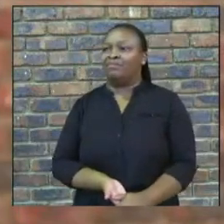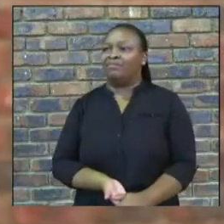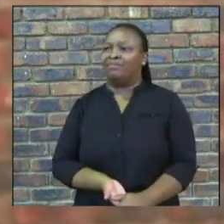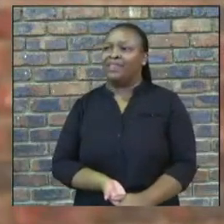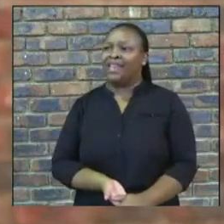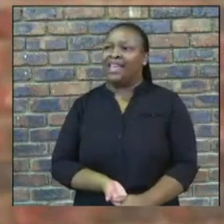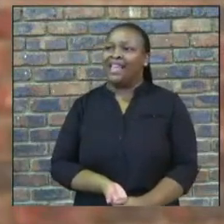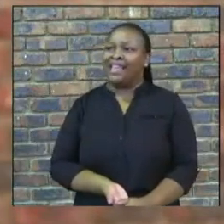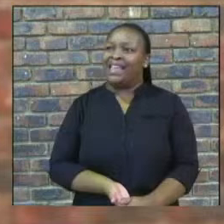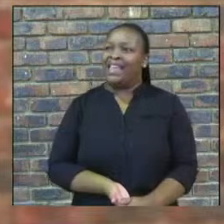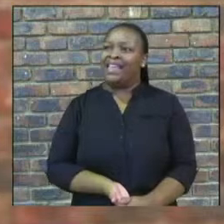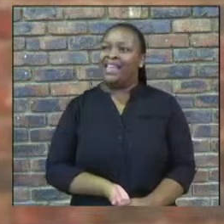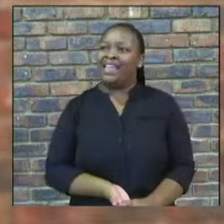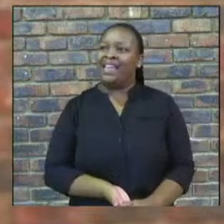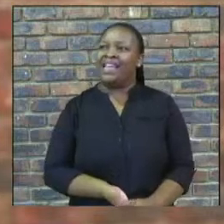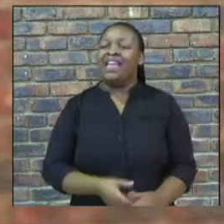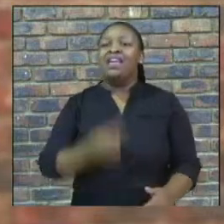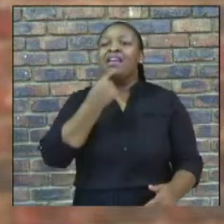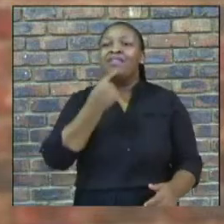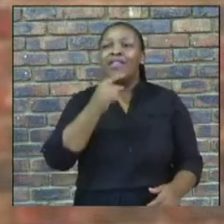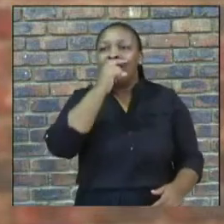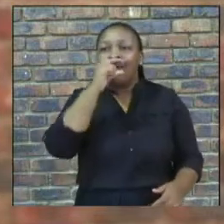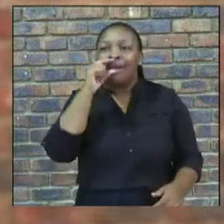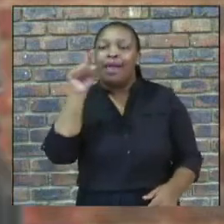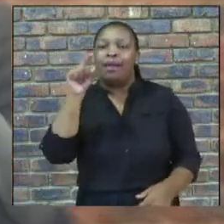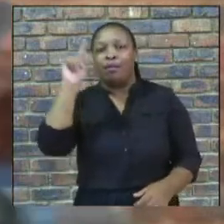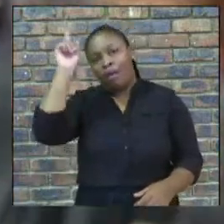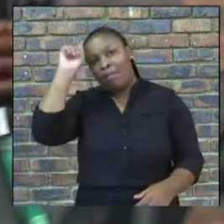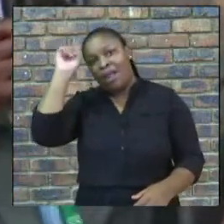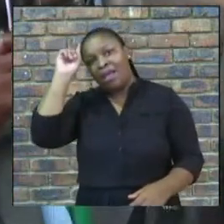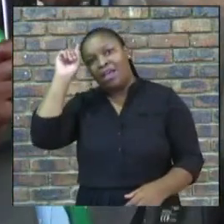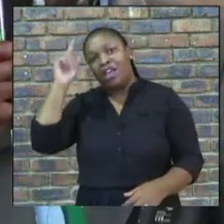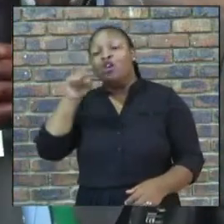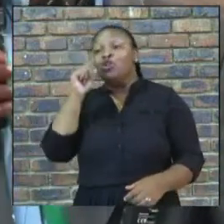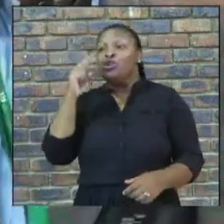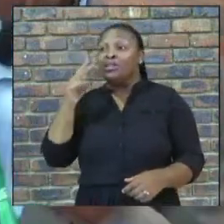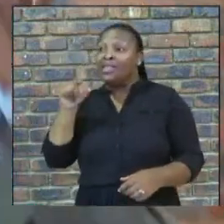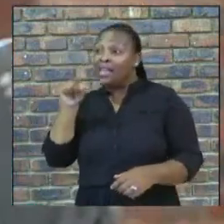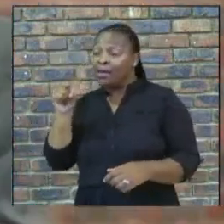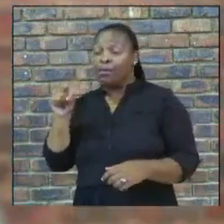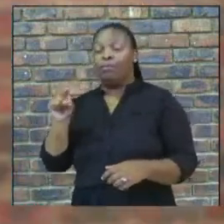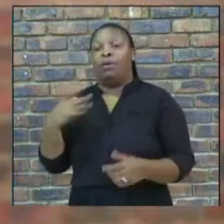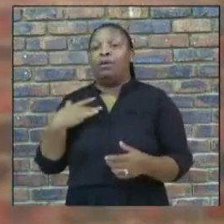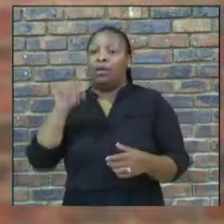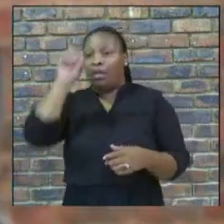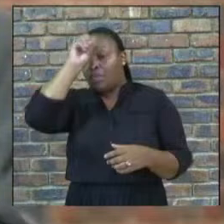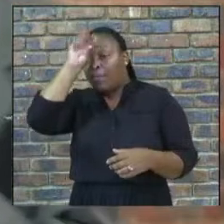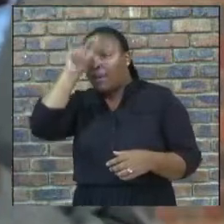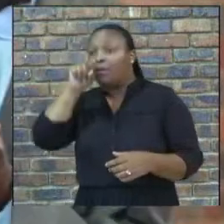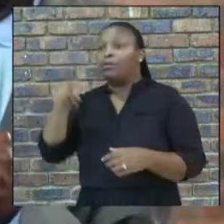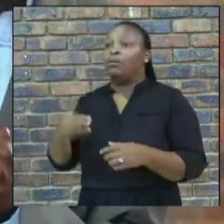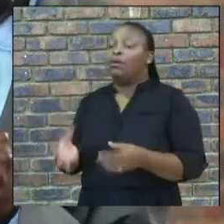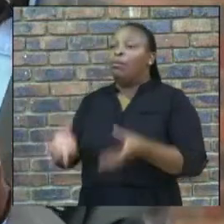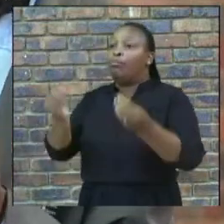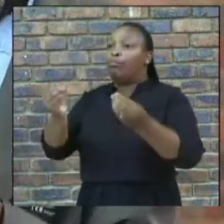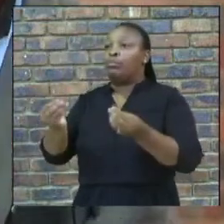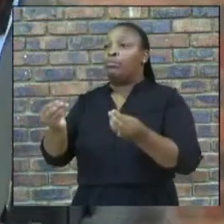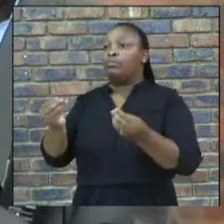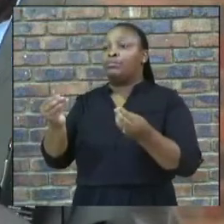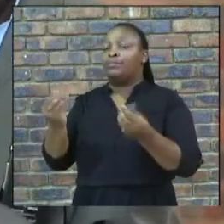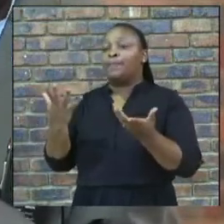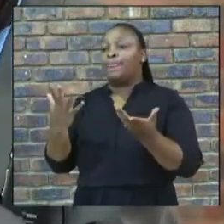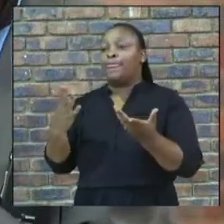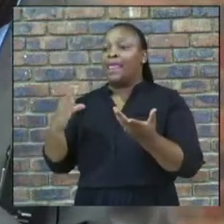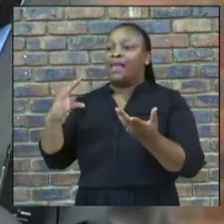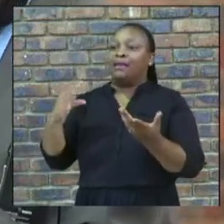Because even the name Black in Parliament, you will find a Chinese guy called a Black. But let's live practical